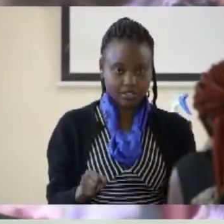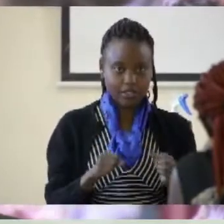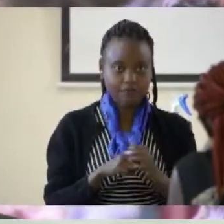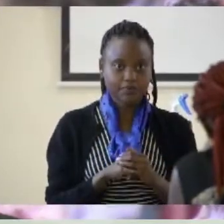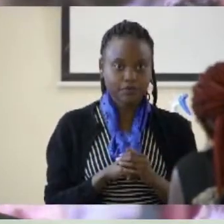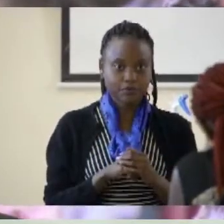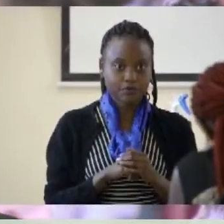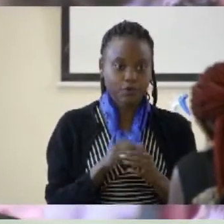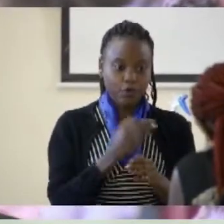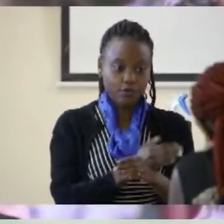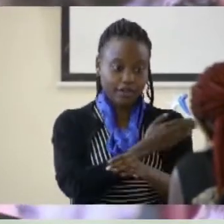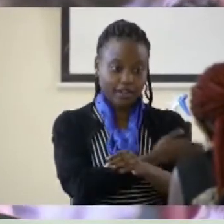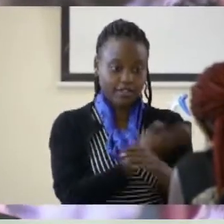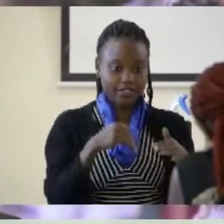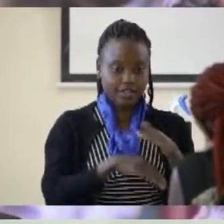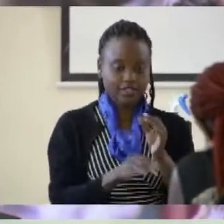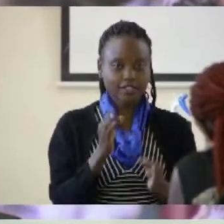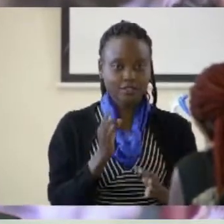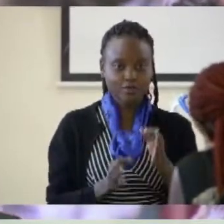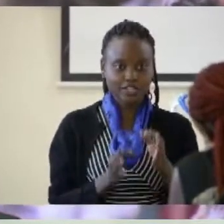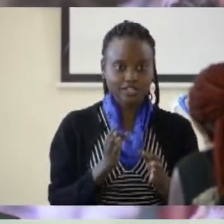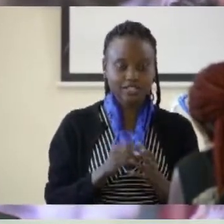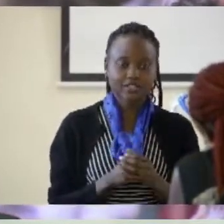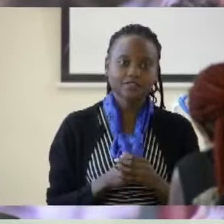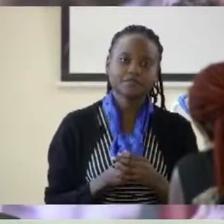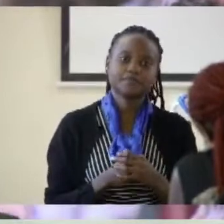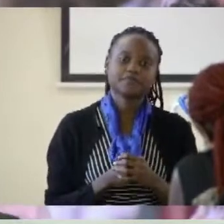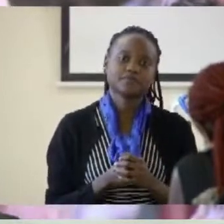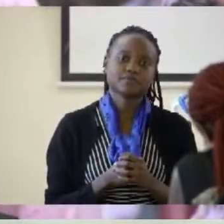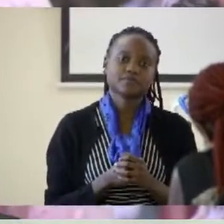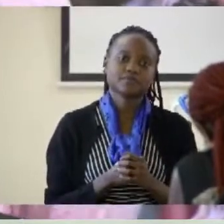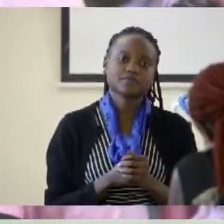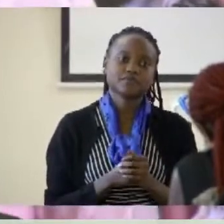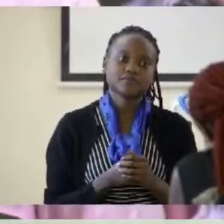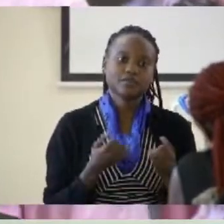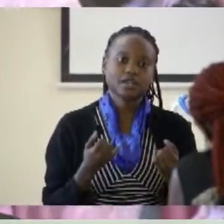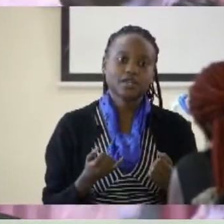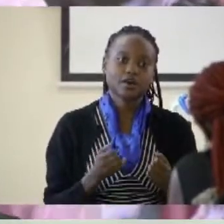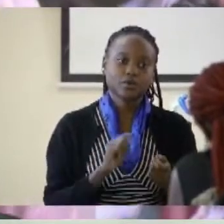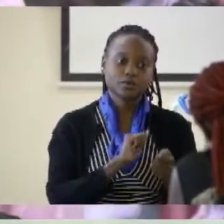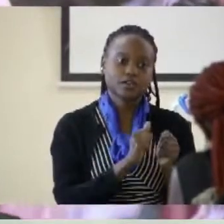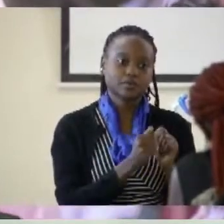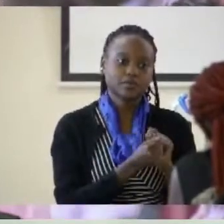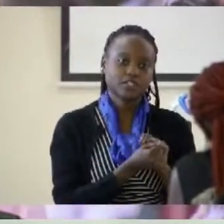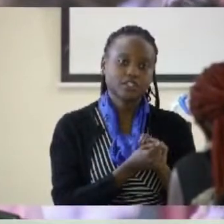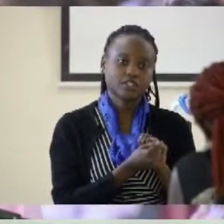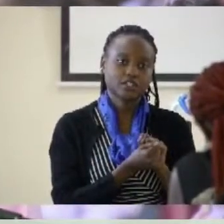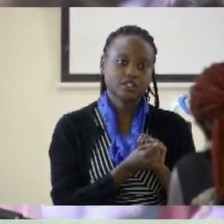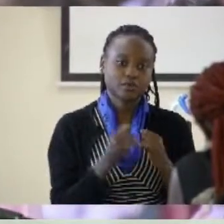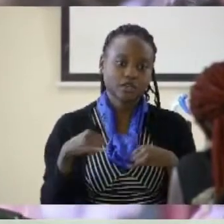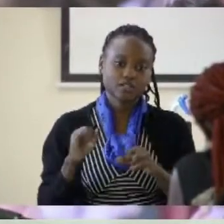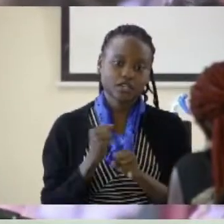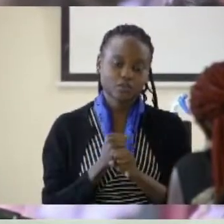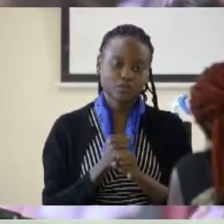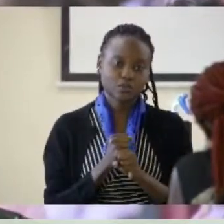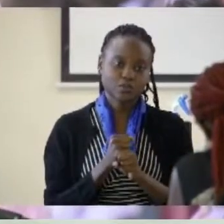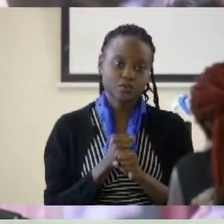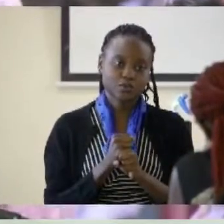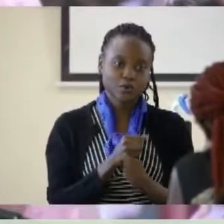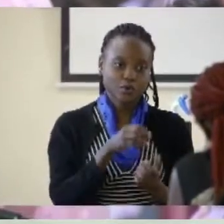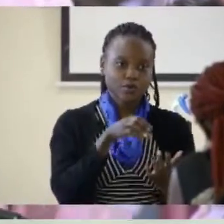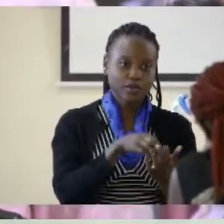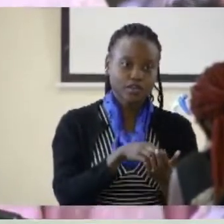enhancing access to justice. And we are making some radical call up there of a case